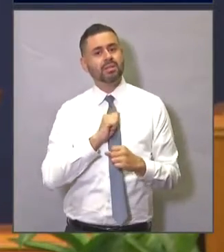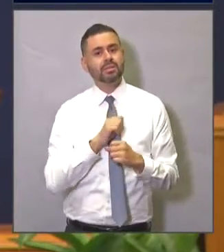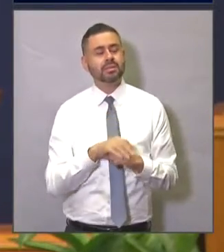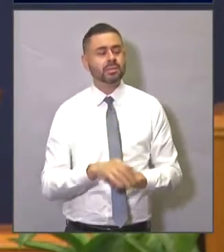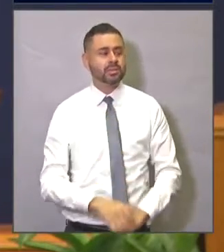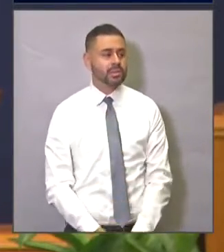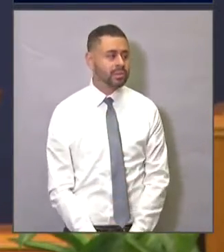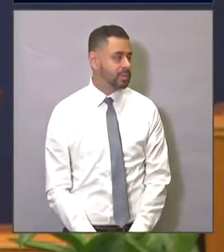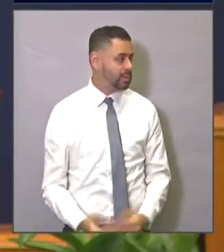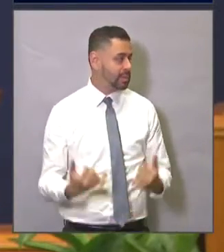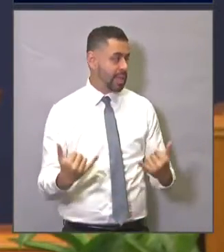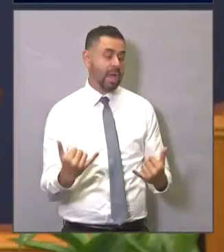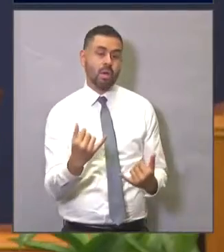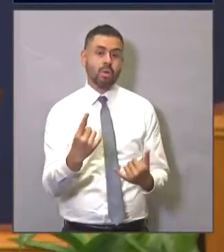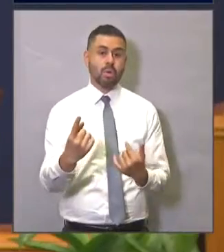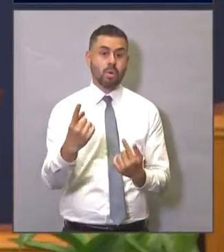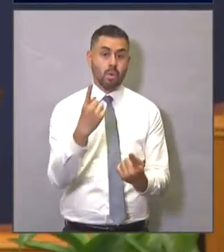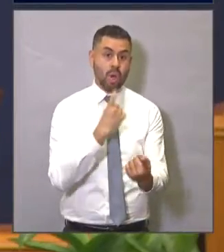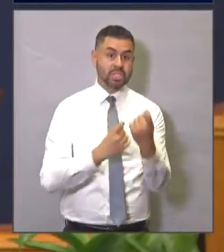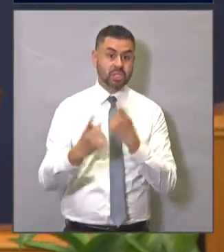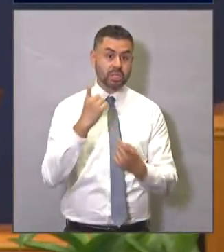now take questions.